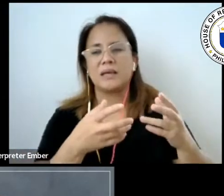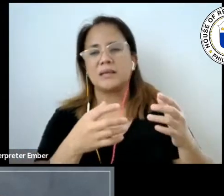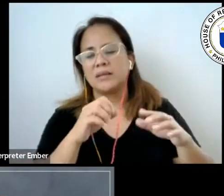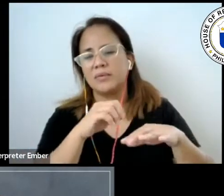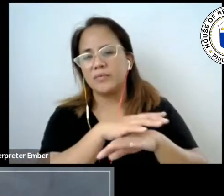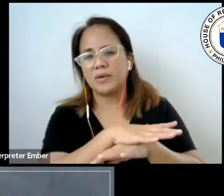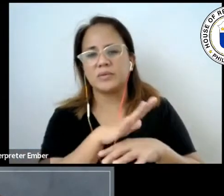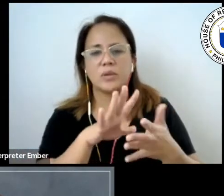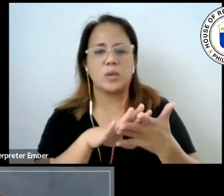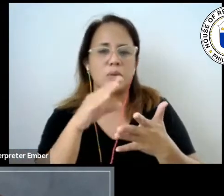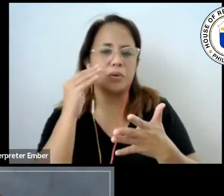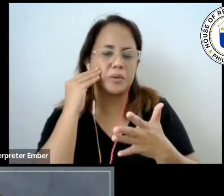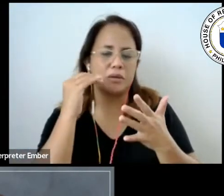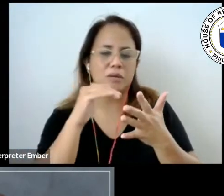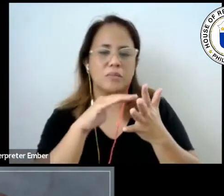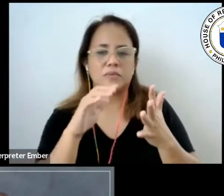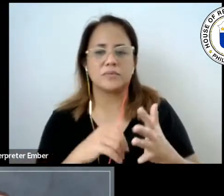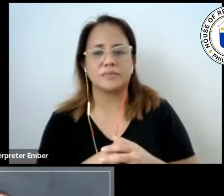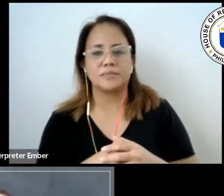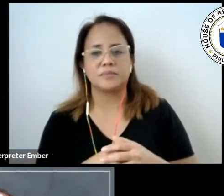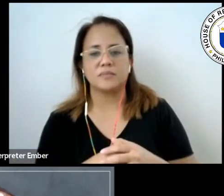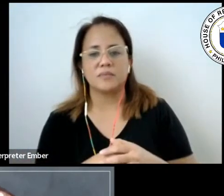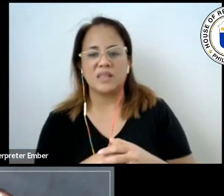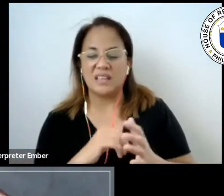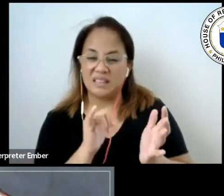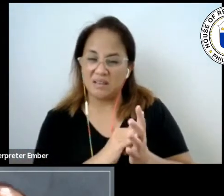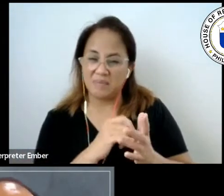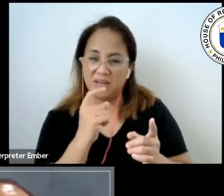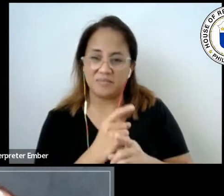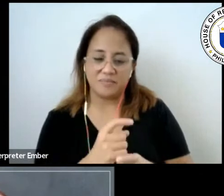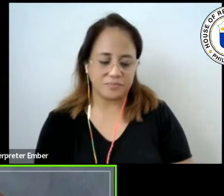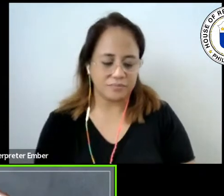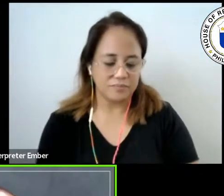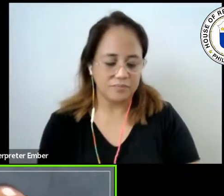sa learning ng mga estudyante. Is that correct?